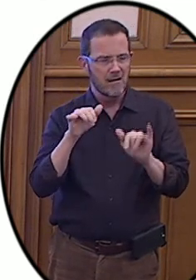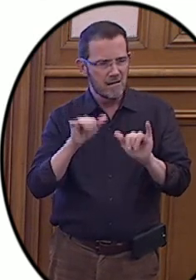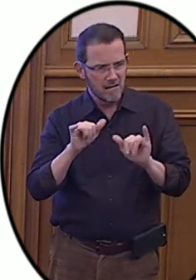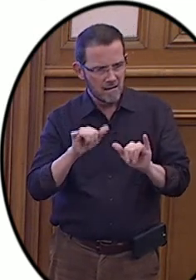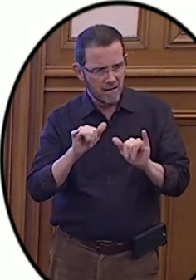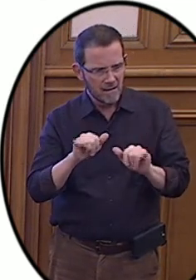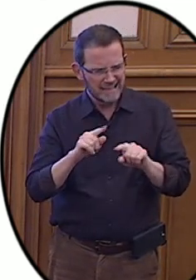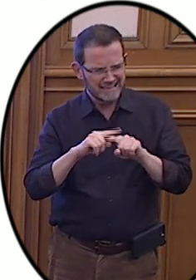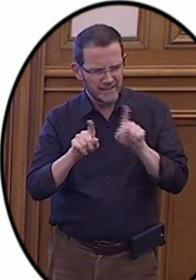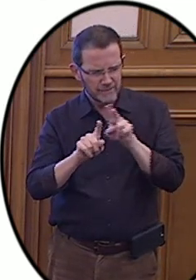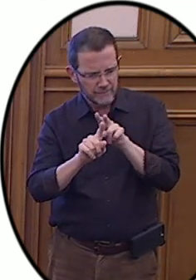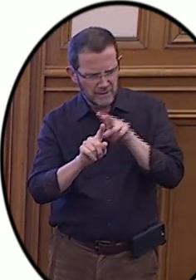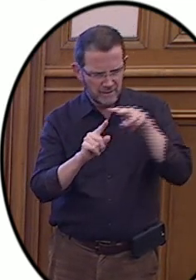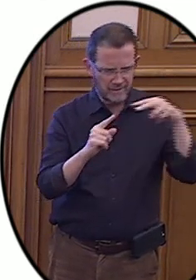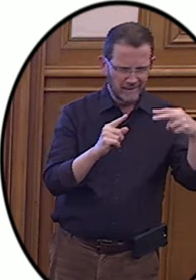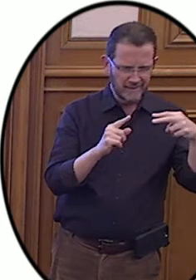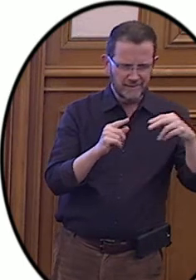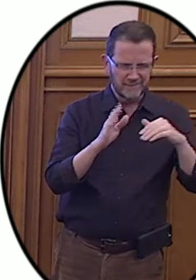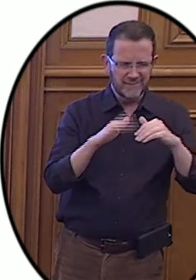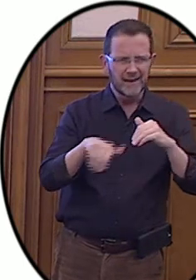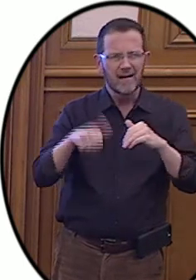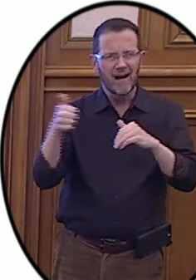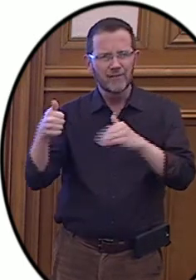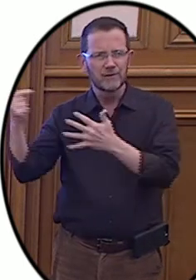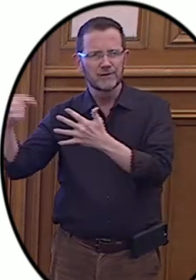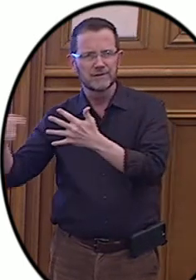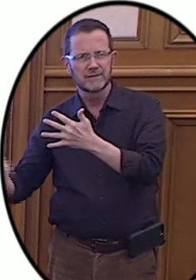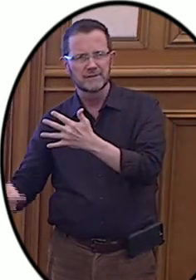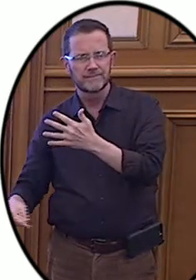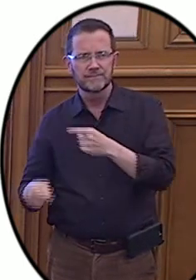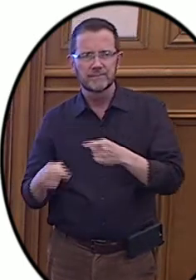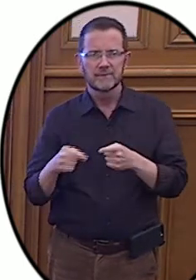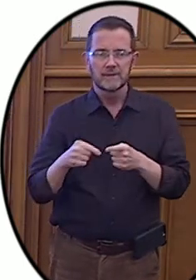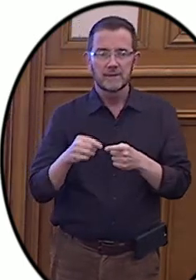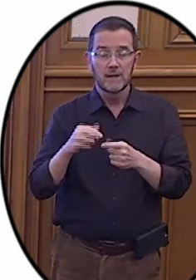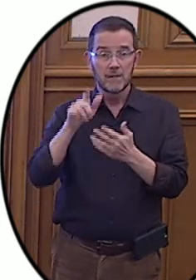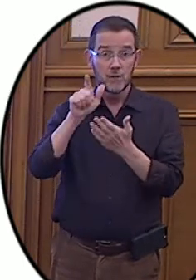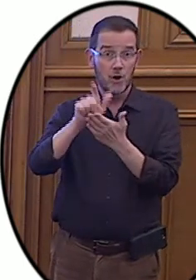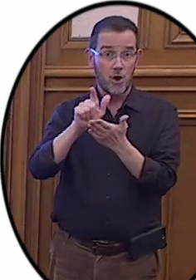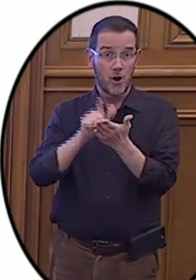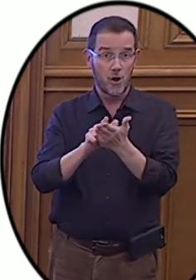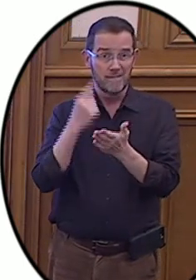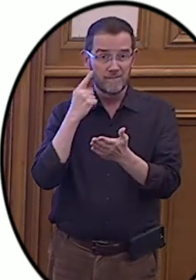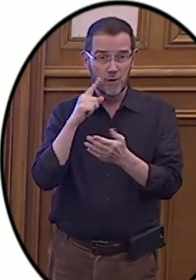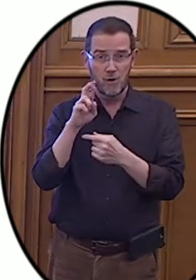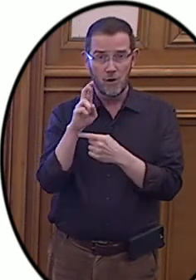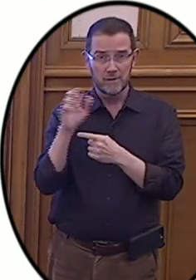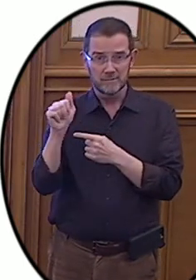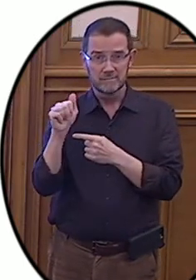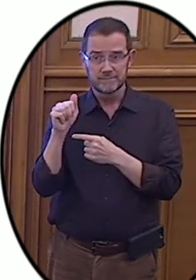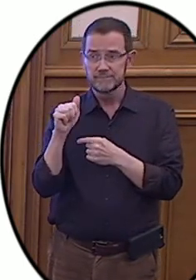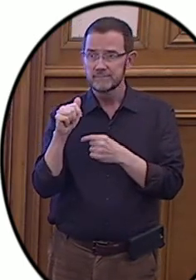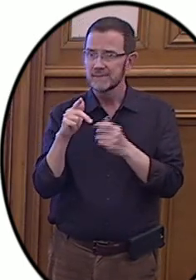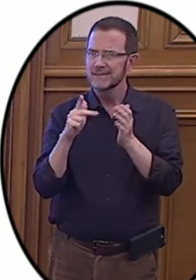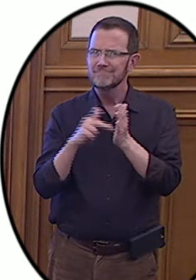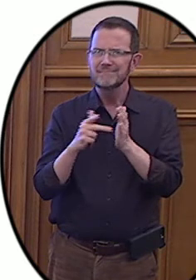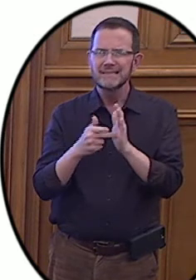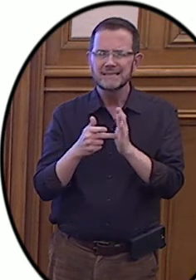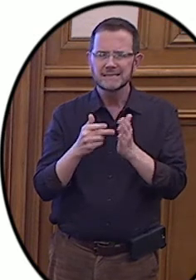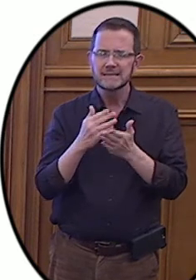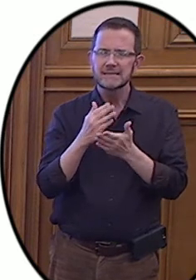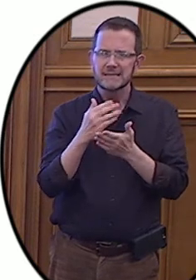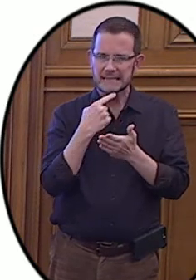how fair housing laws apply, because reasonable accommodation laws mean that some tenants or applicants should be